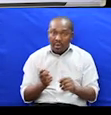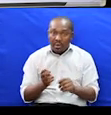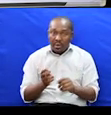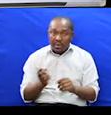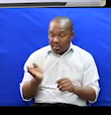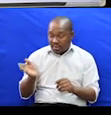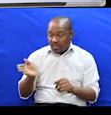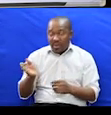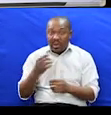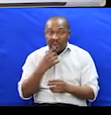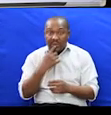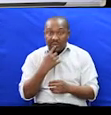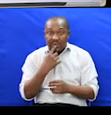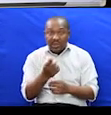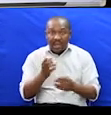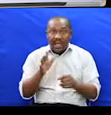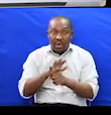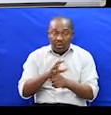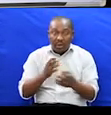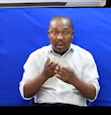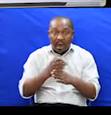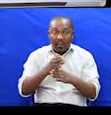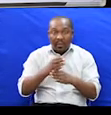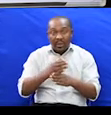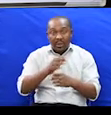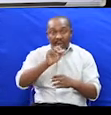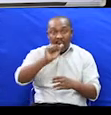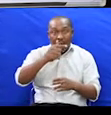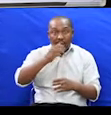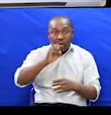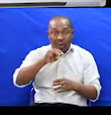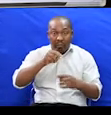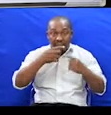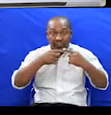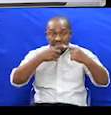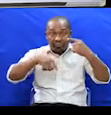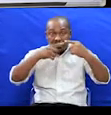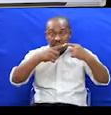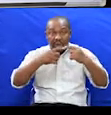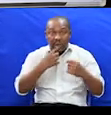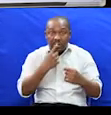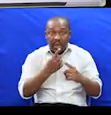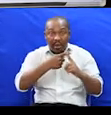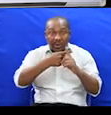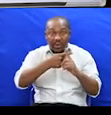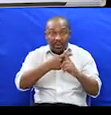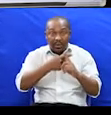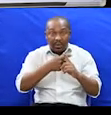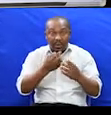said a lot about the atom, but was not finished. He just said that the positive charge was